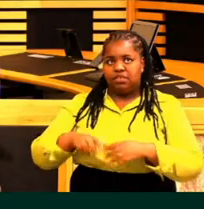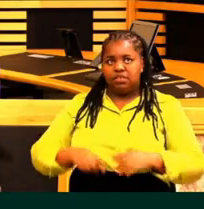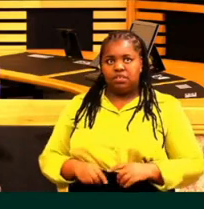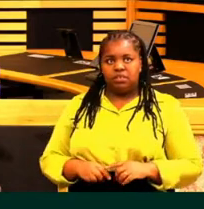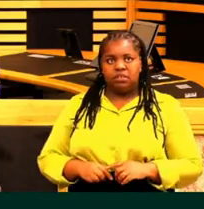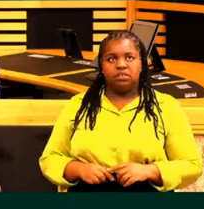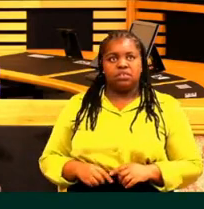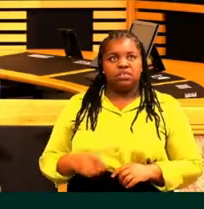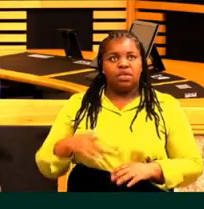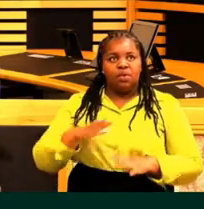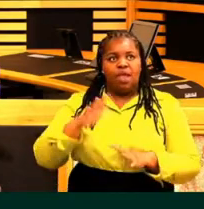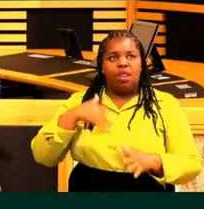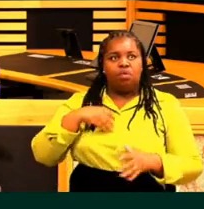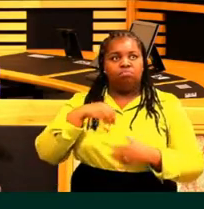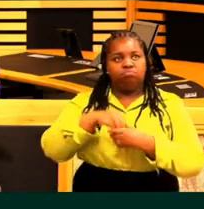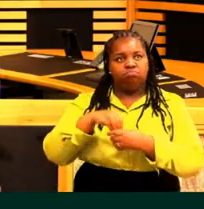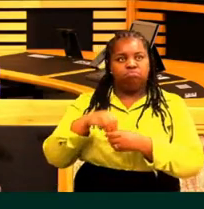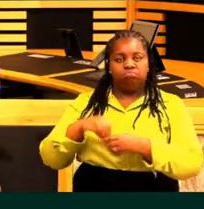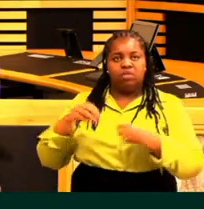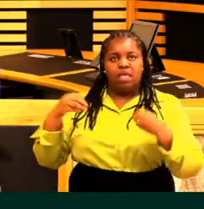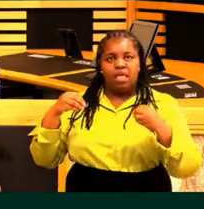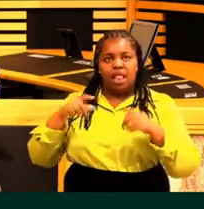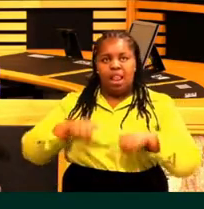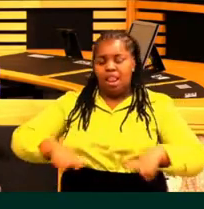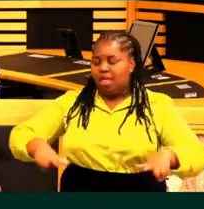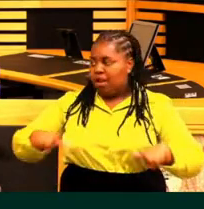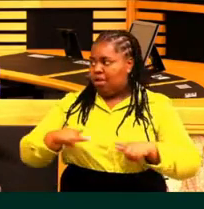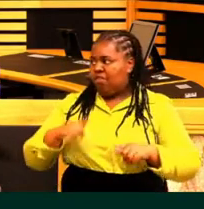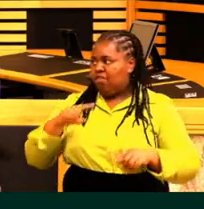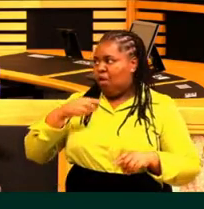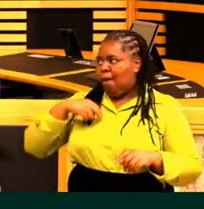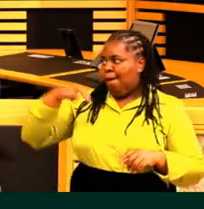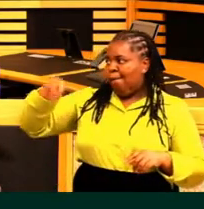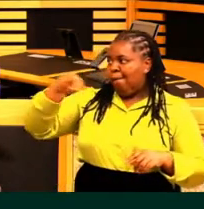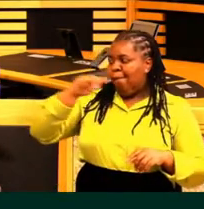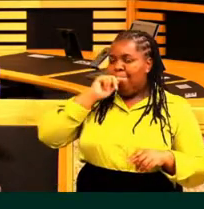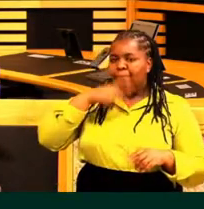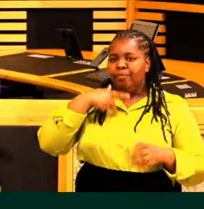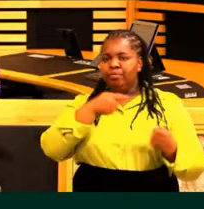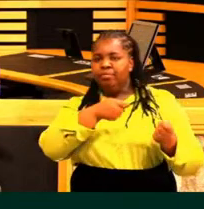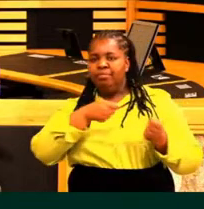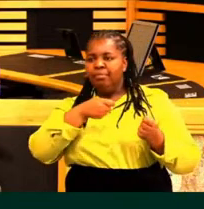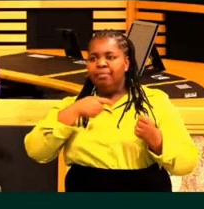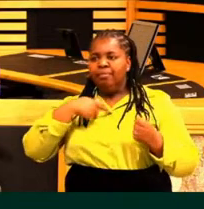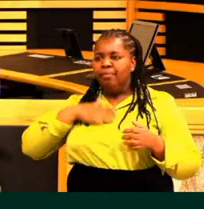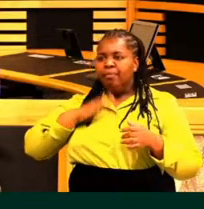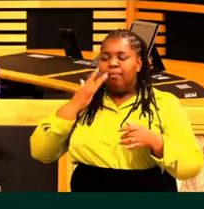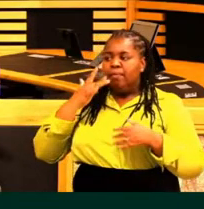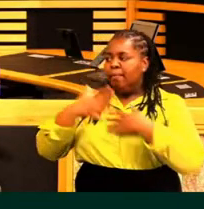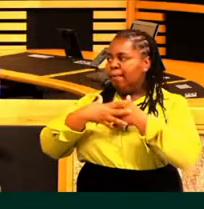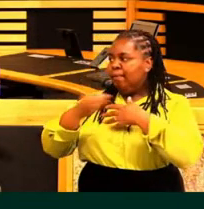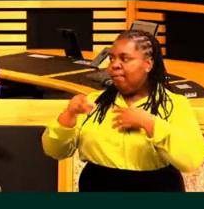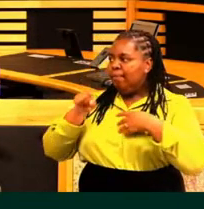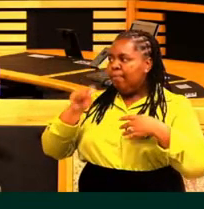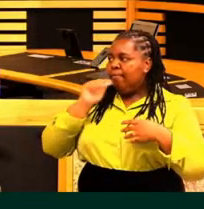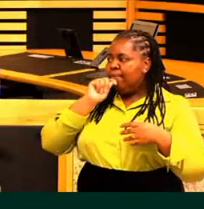we are not utilizing land for adventure tourism the attraction is so